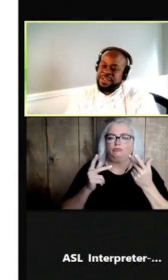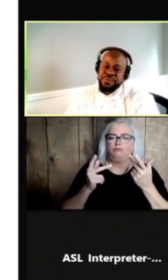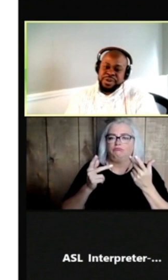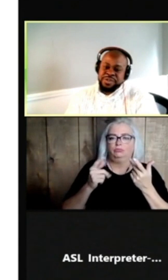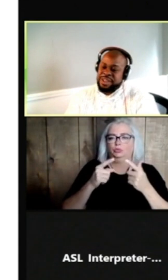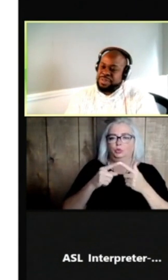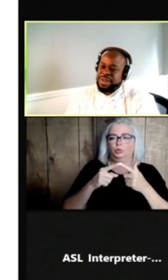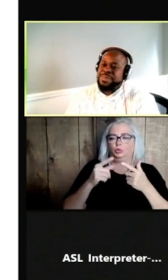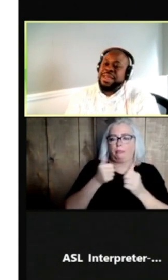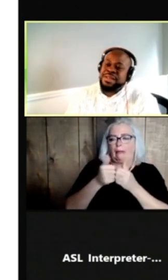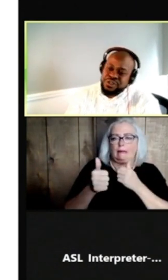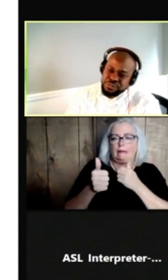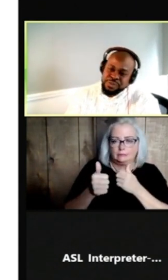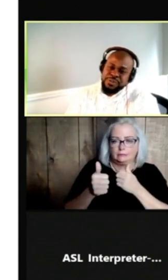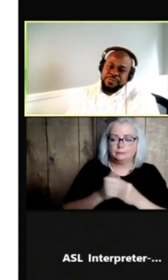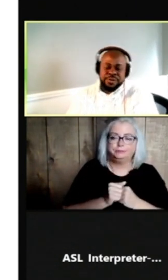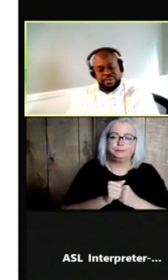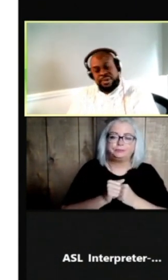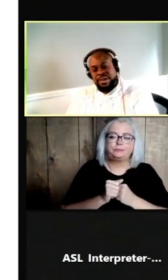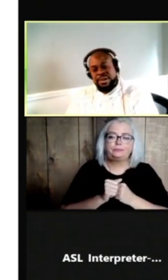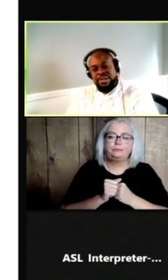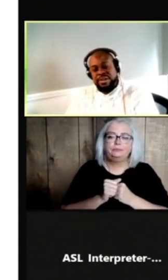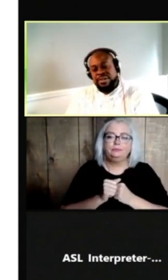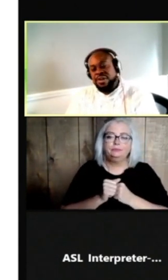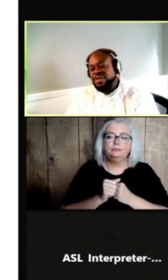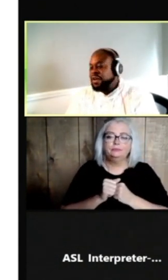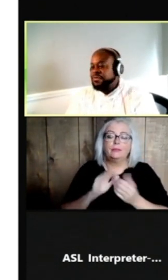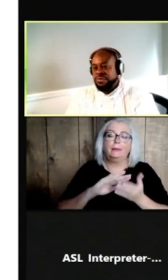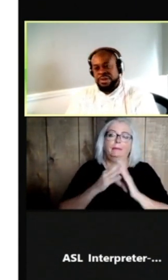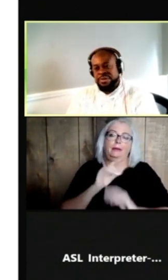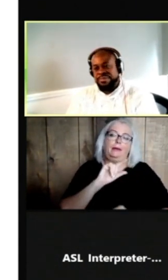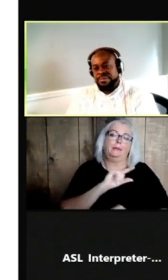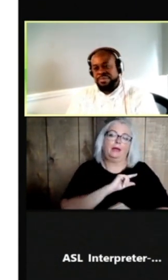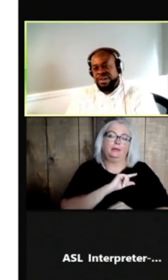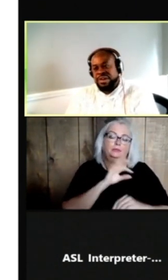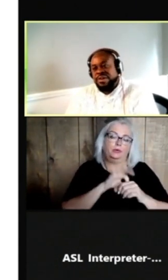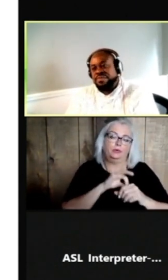to say, for example, that I'm eligible to vote. This hurts